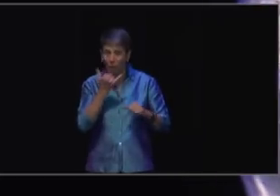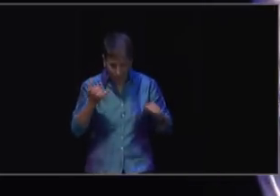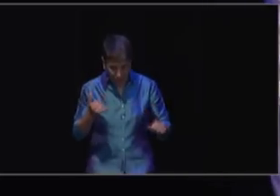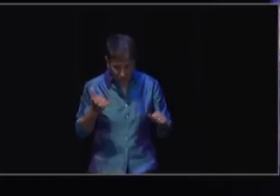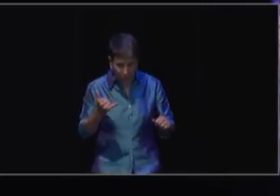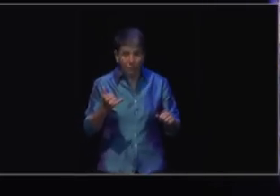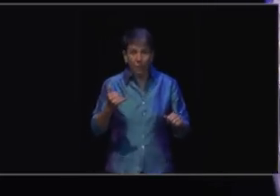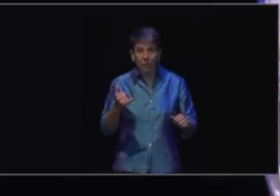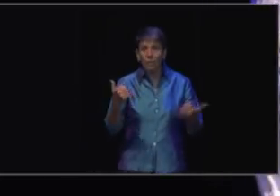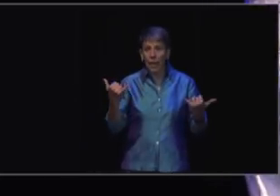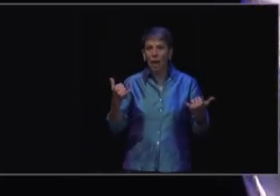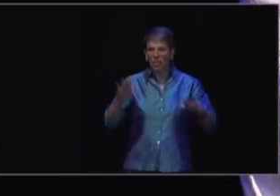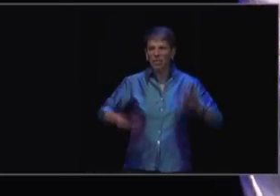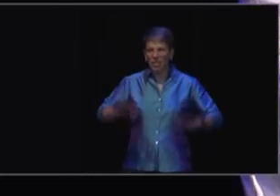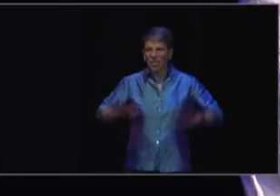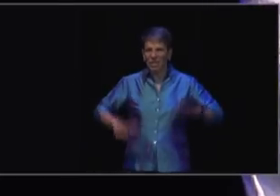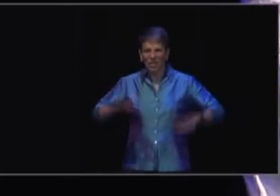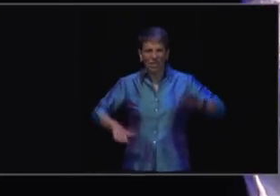feet.